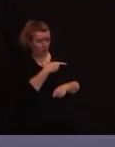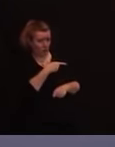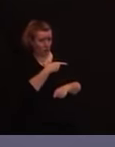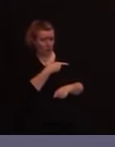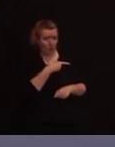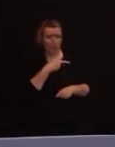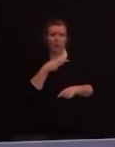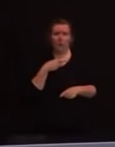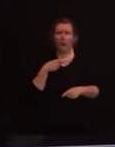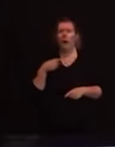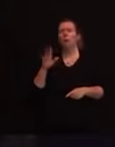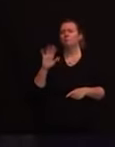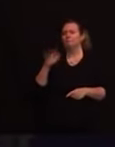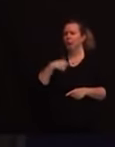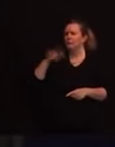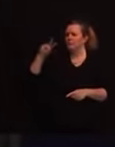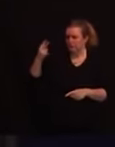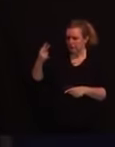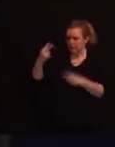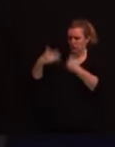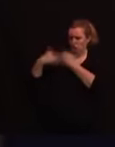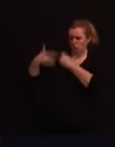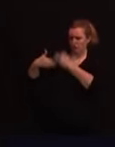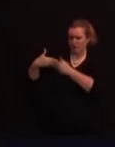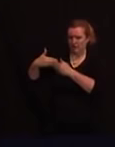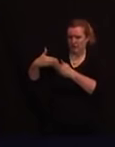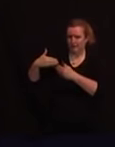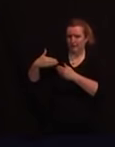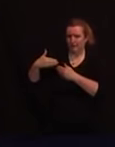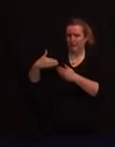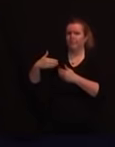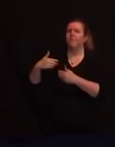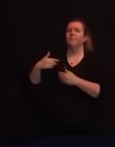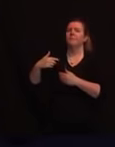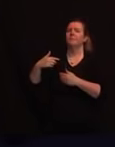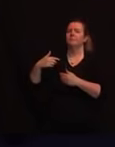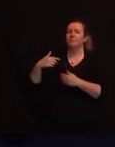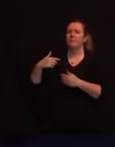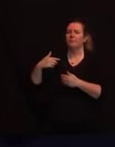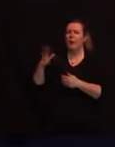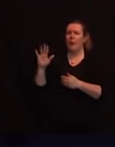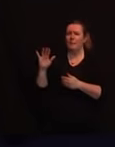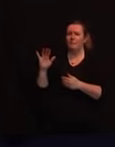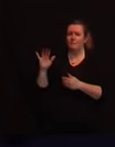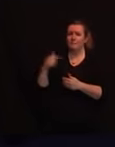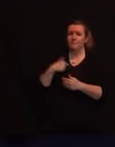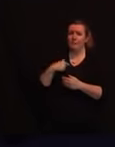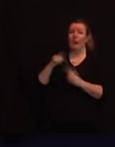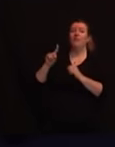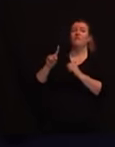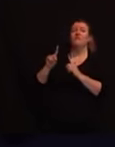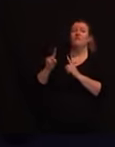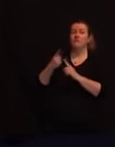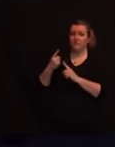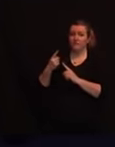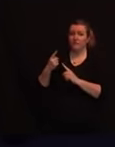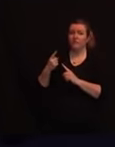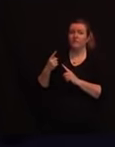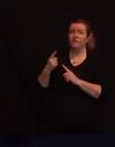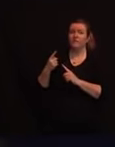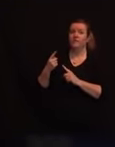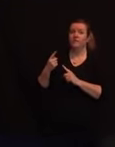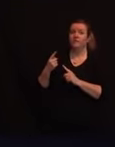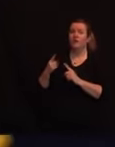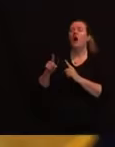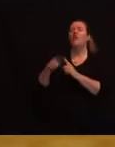Second ever in the country, first Asian American from New Jersey elected to federal office. Bless you, and thank you for leading in so